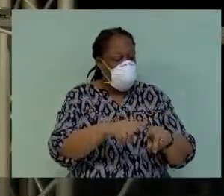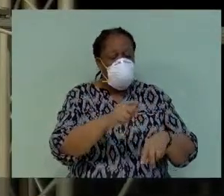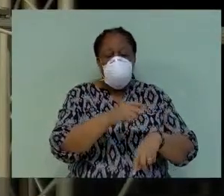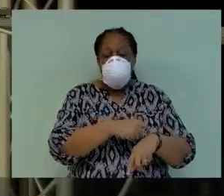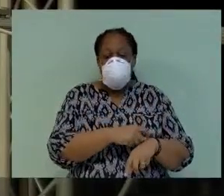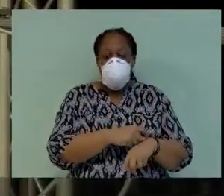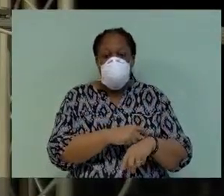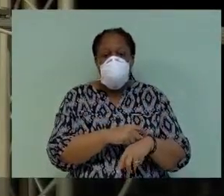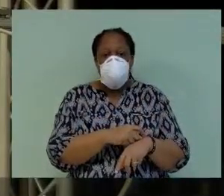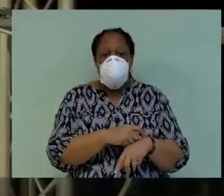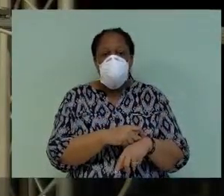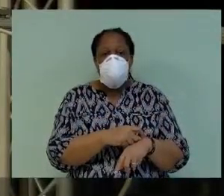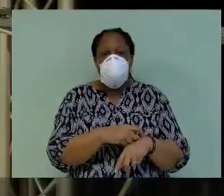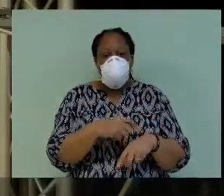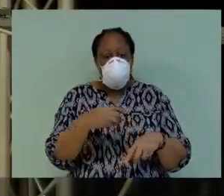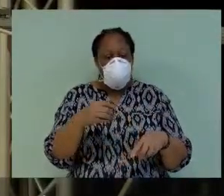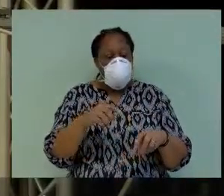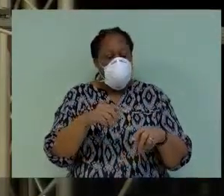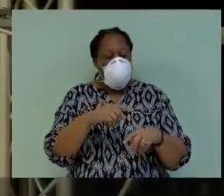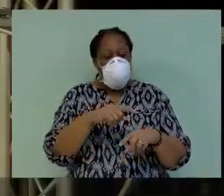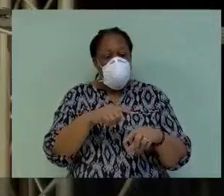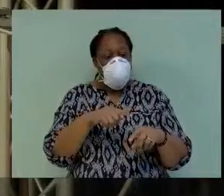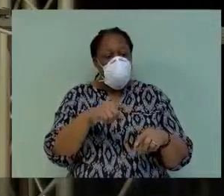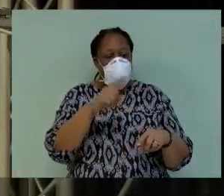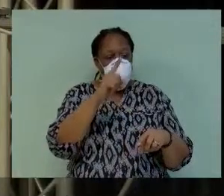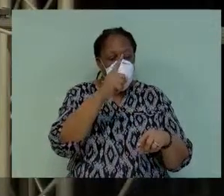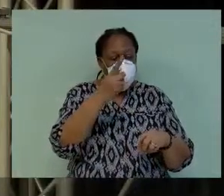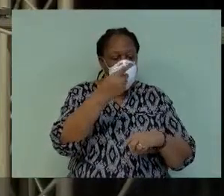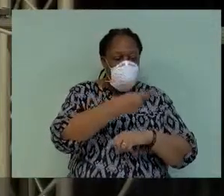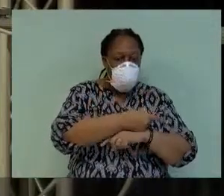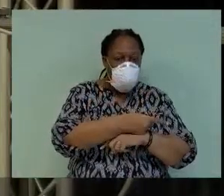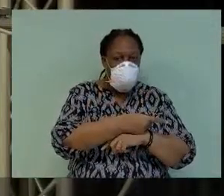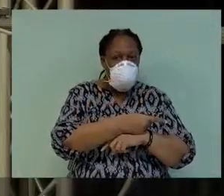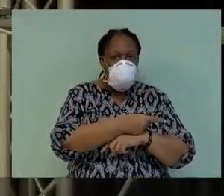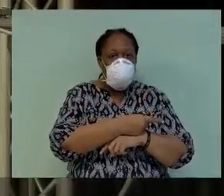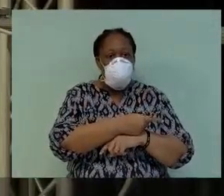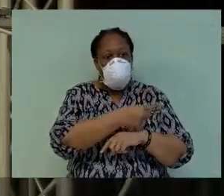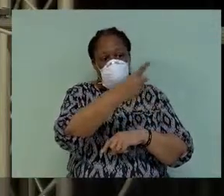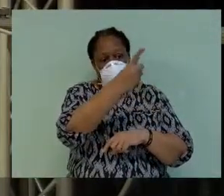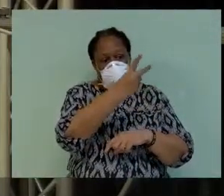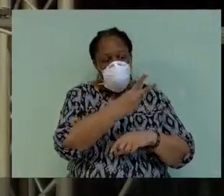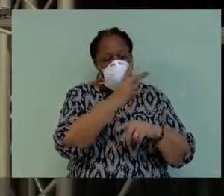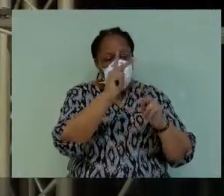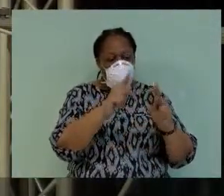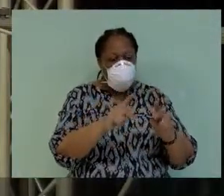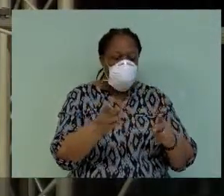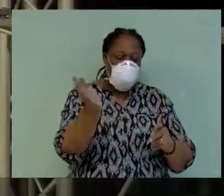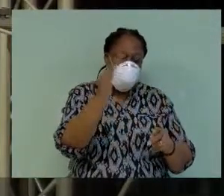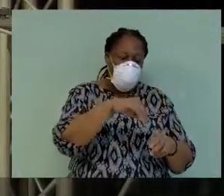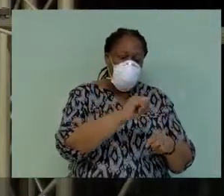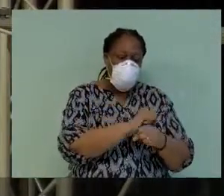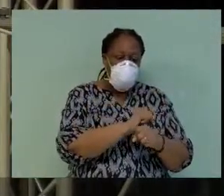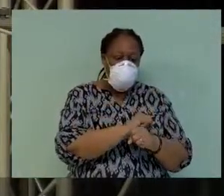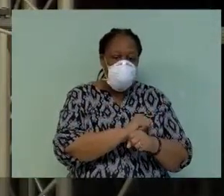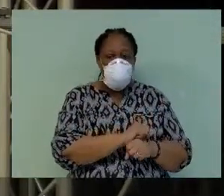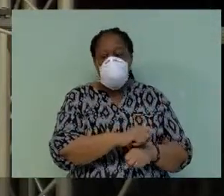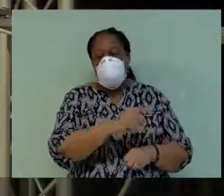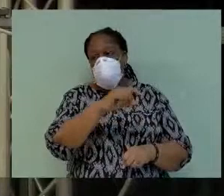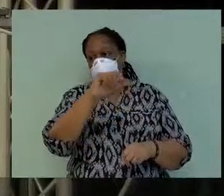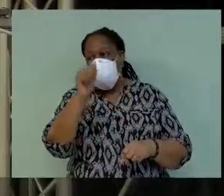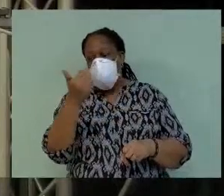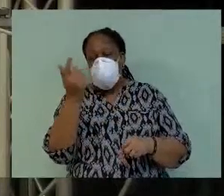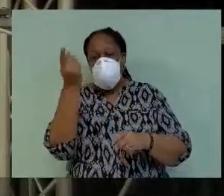times in shifts. So on one day, half their staff might work, another day at different